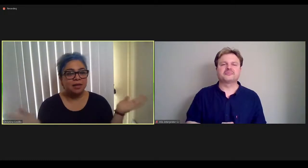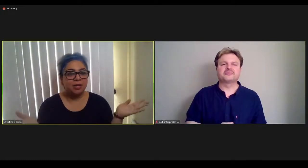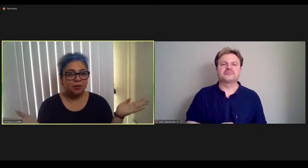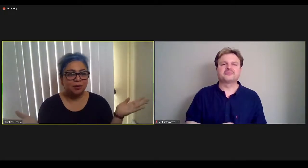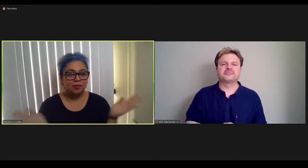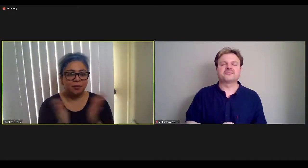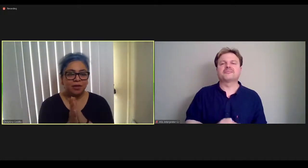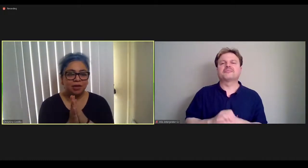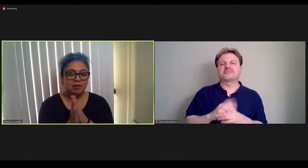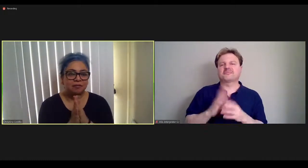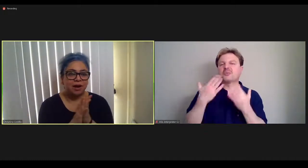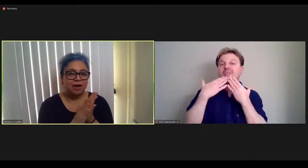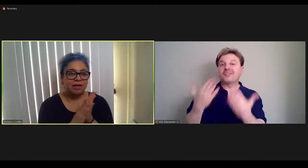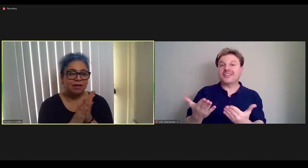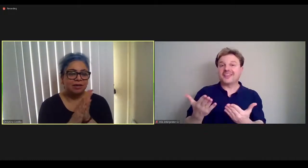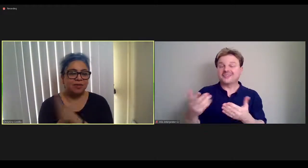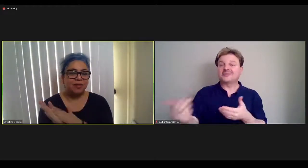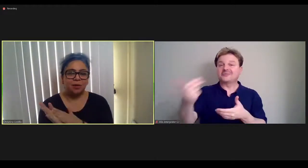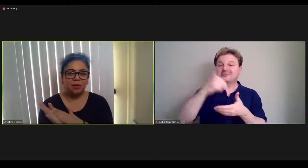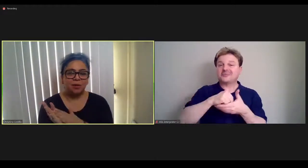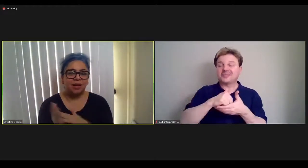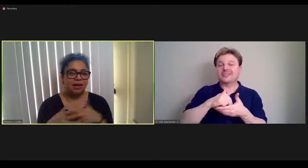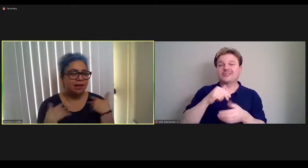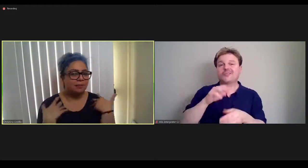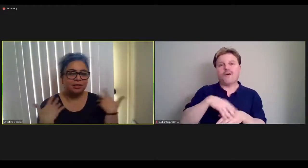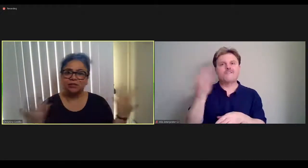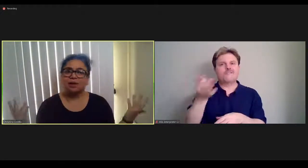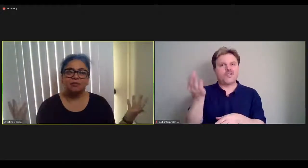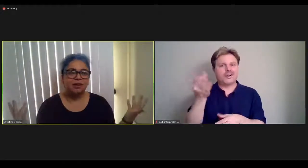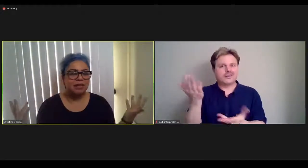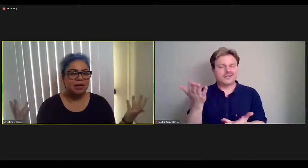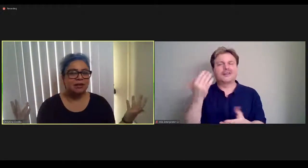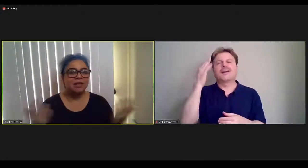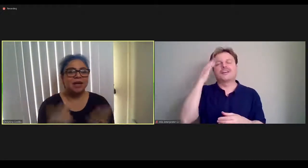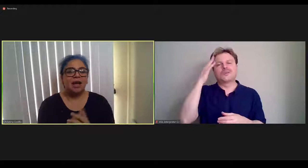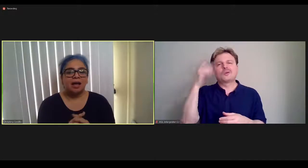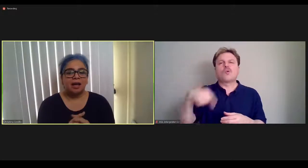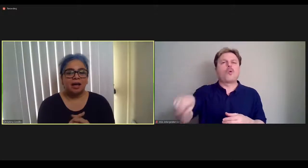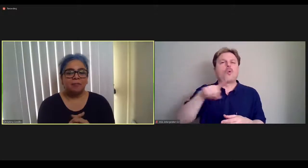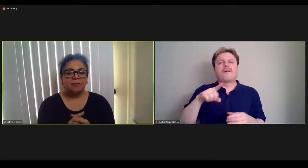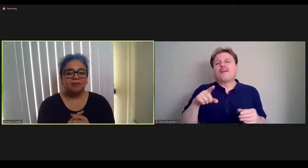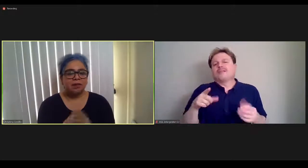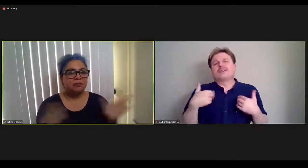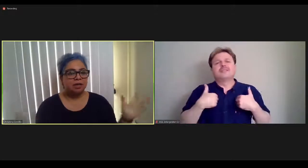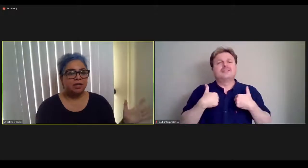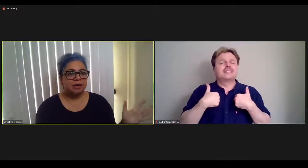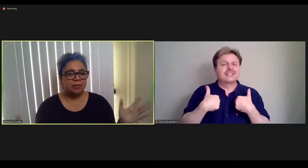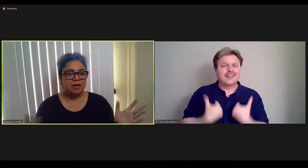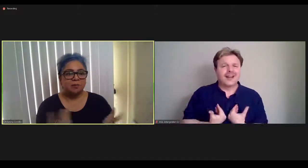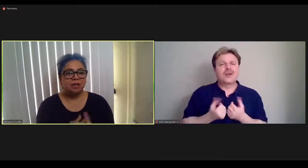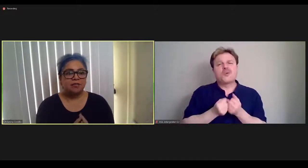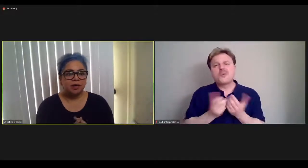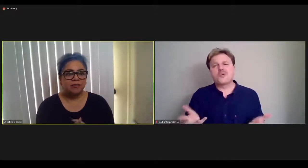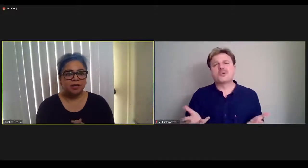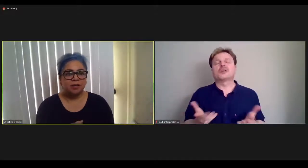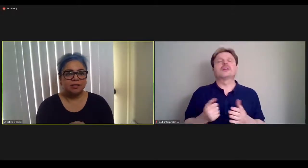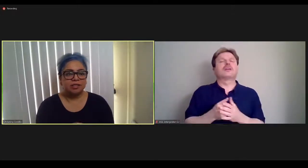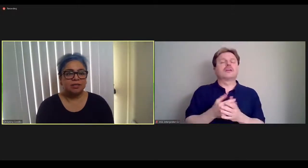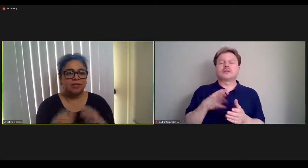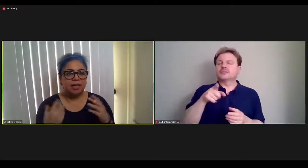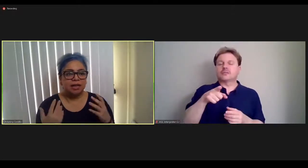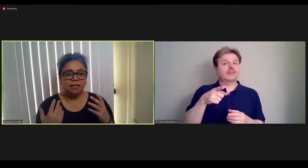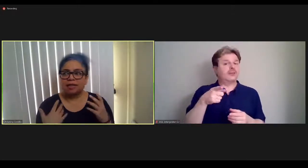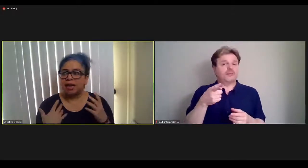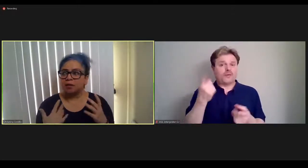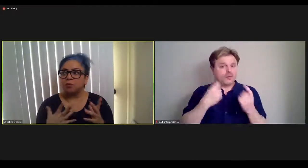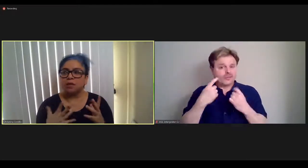So thank you for being here on a Friday, even though I'm sure you're all very tired. Feel free to email me if you have any